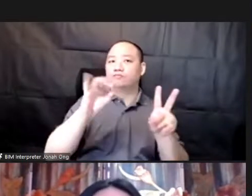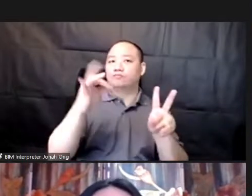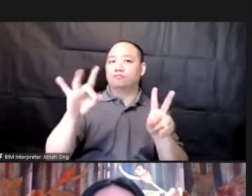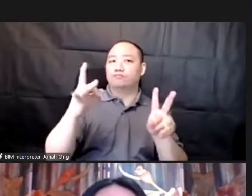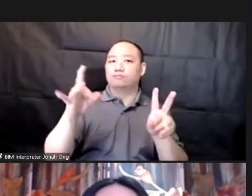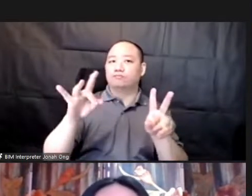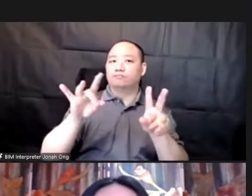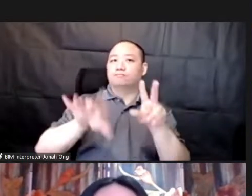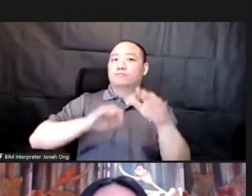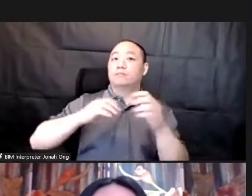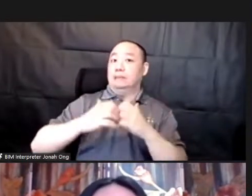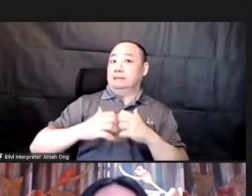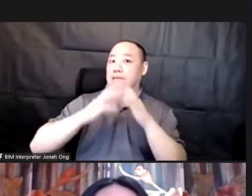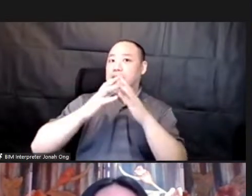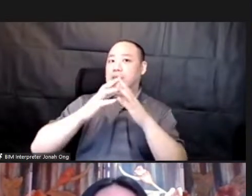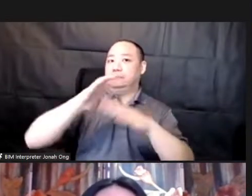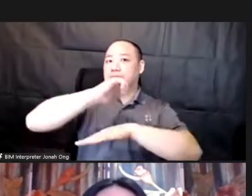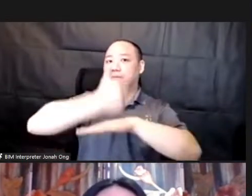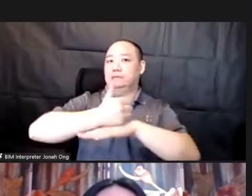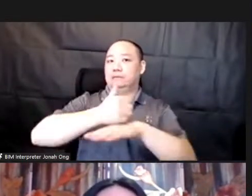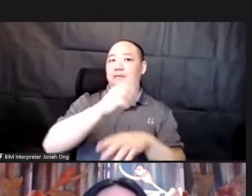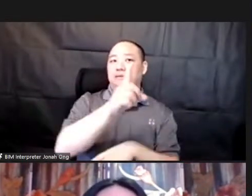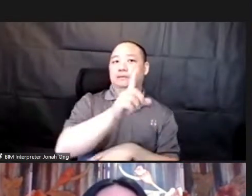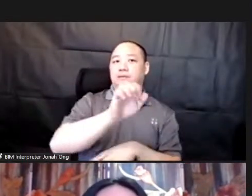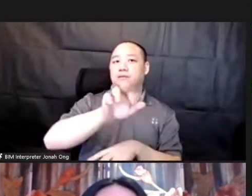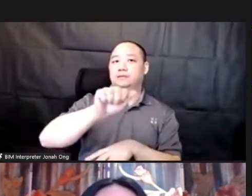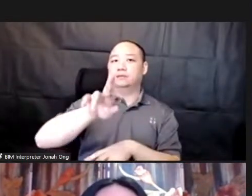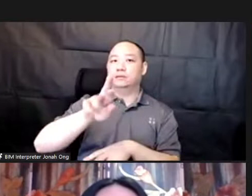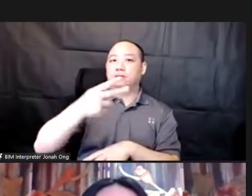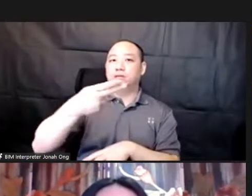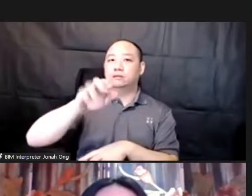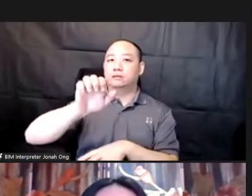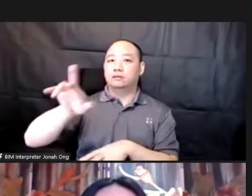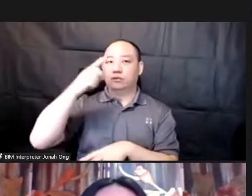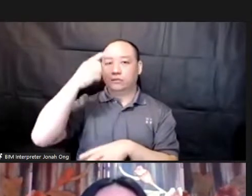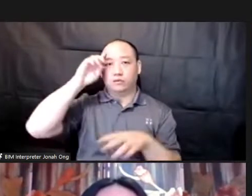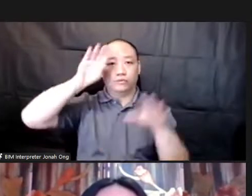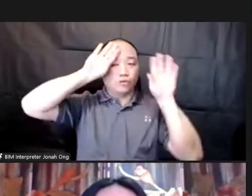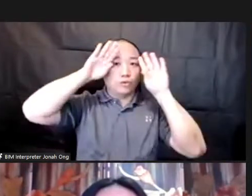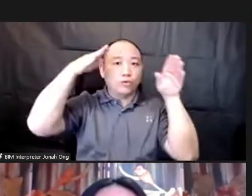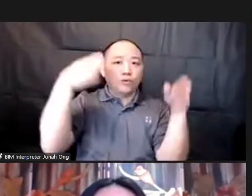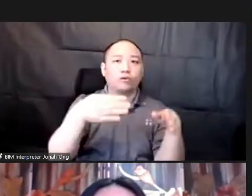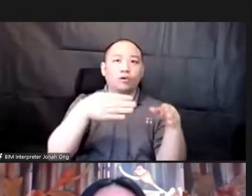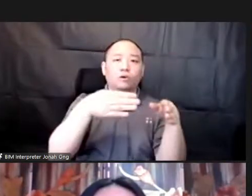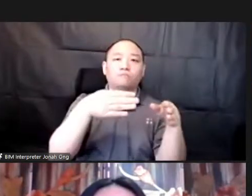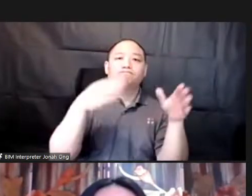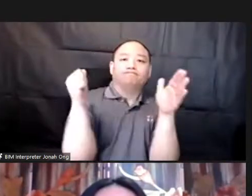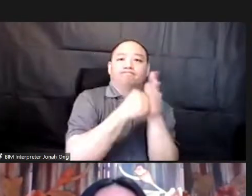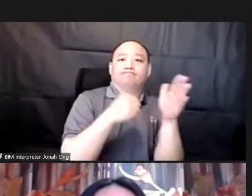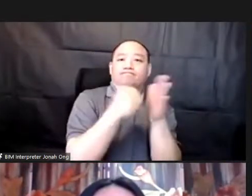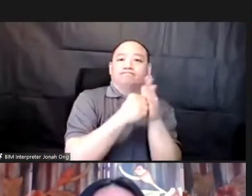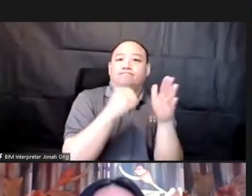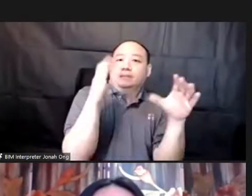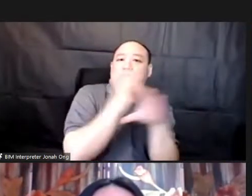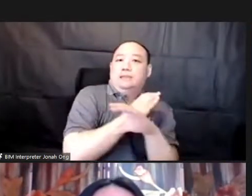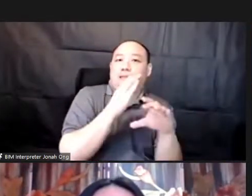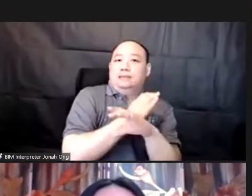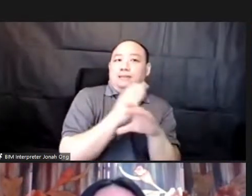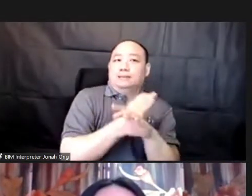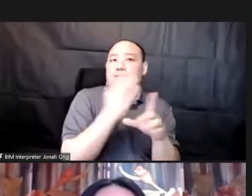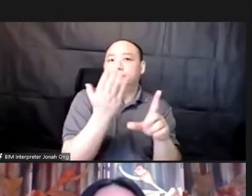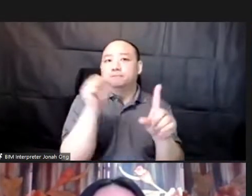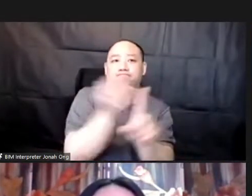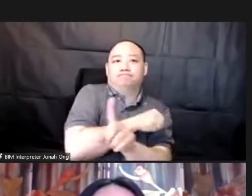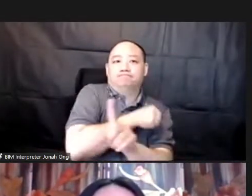founded dearHER, a youth-led women empowerment organization focusing on the issues of sexual harassment and violence